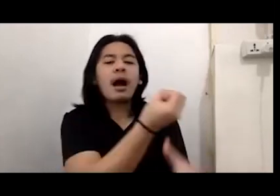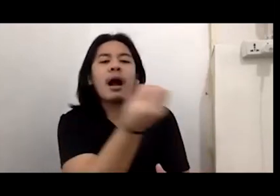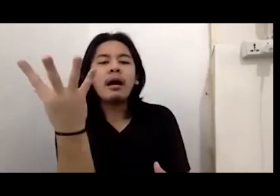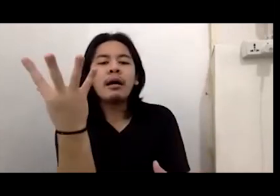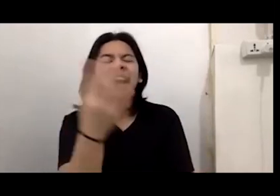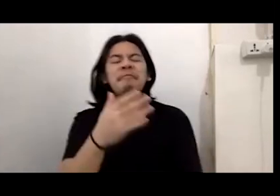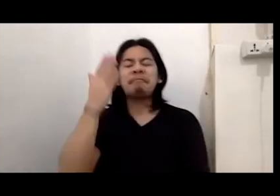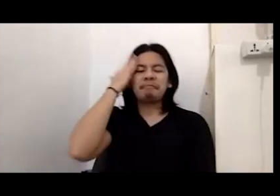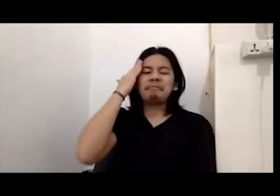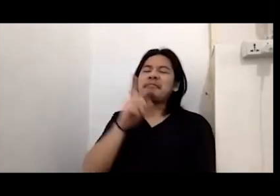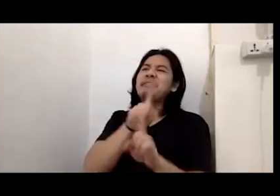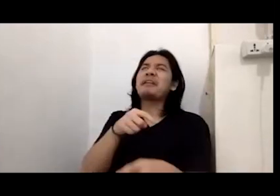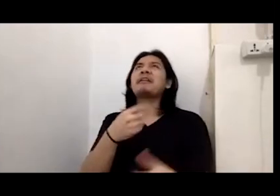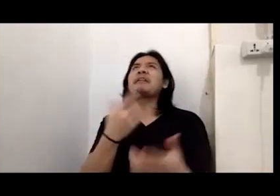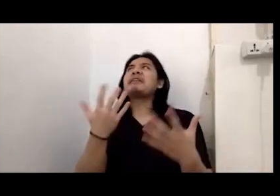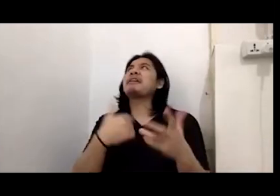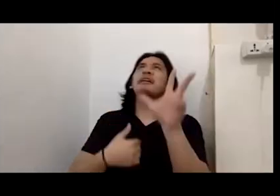includes